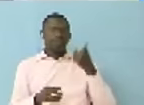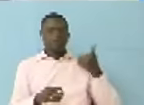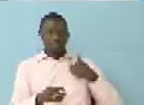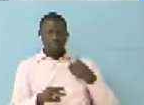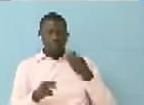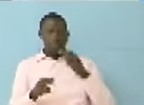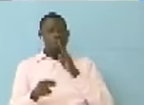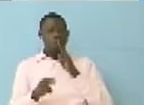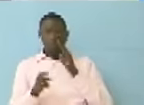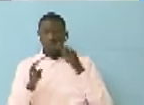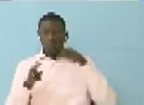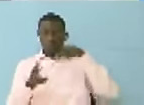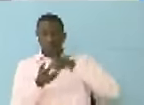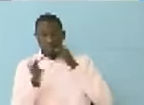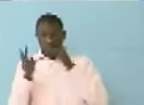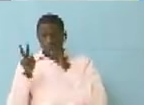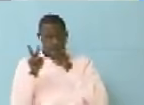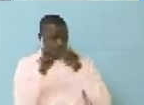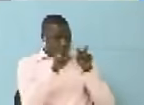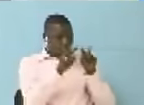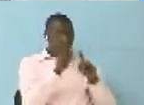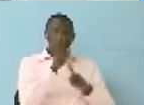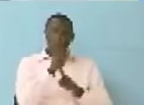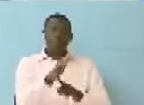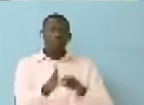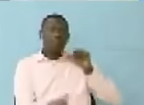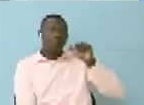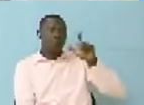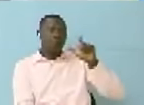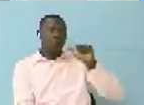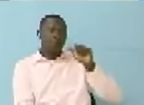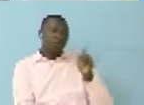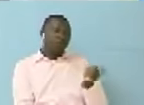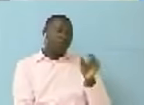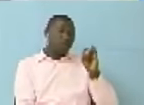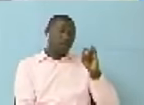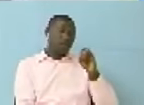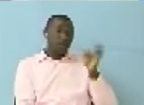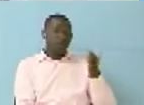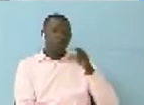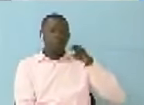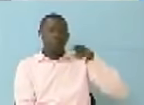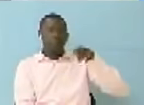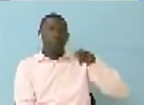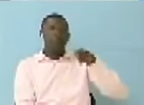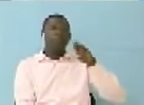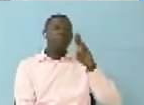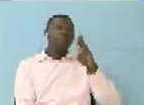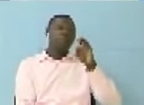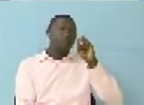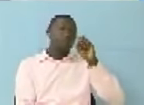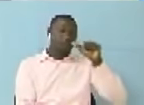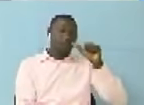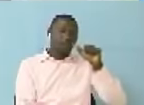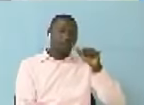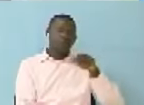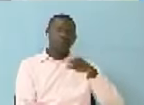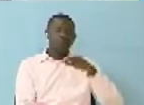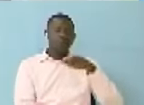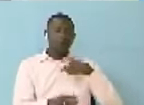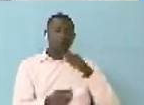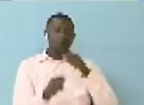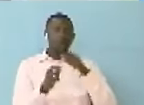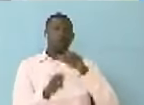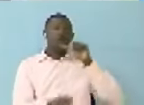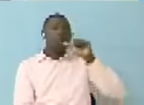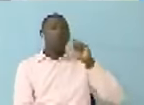there, Alhaji Martin and Musa Jame, according to Alhaji Martin, they were reporting directly to the president. Korosir lal menu fanam